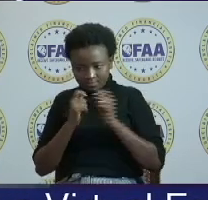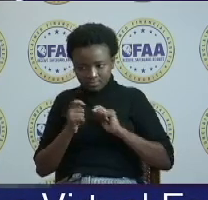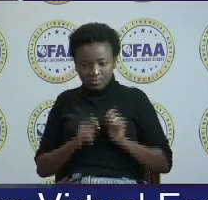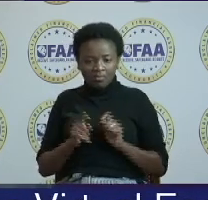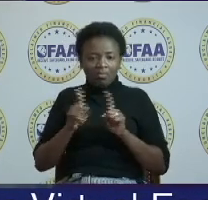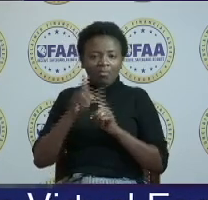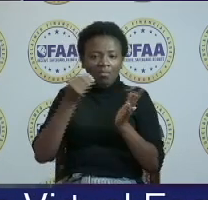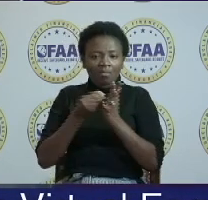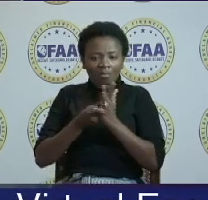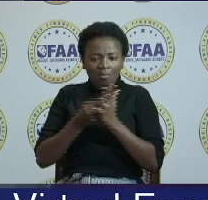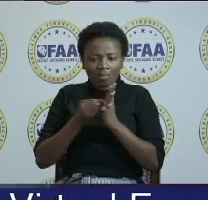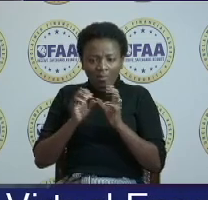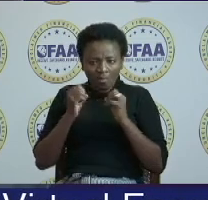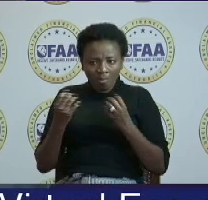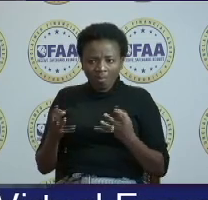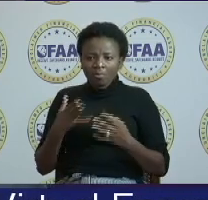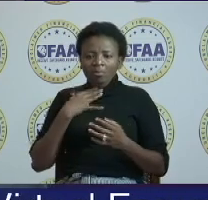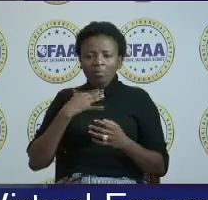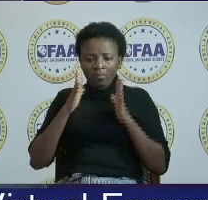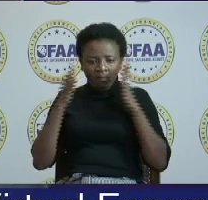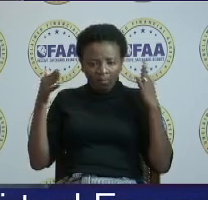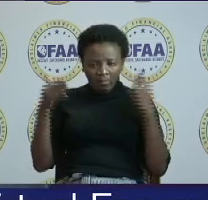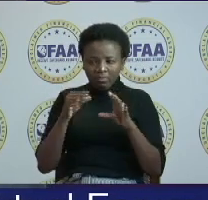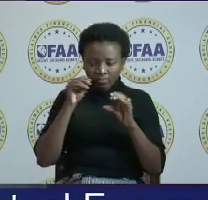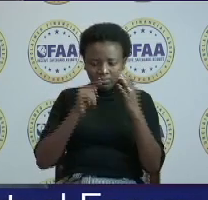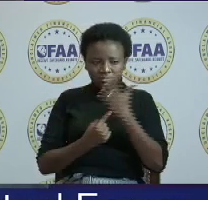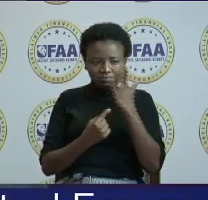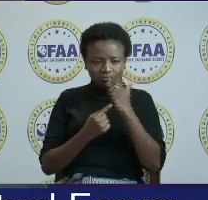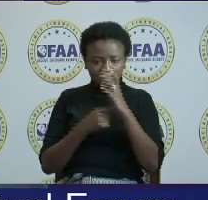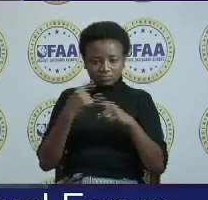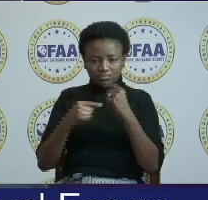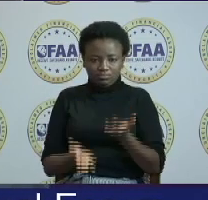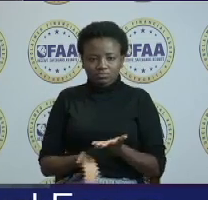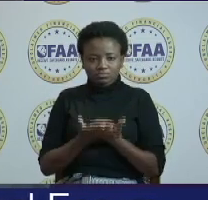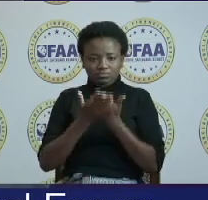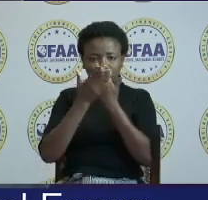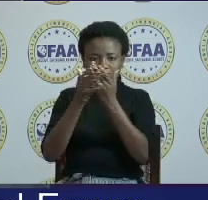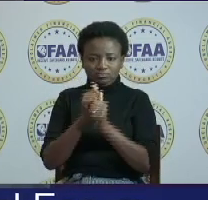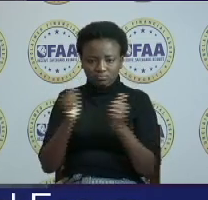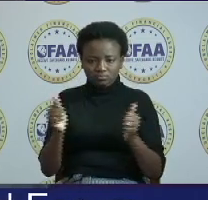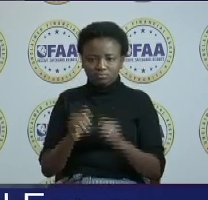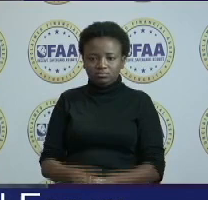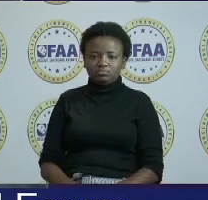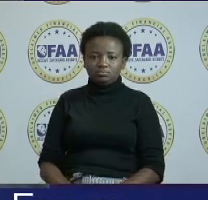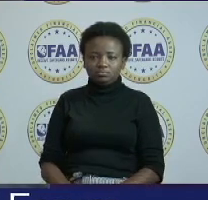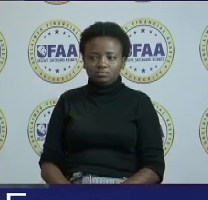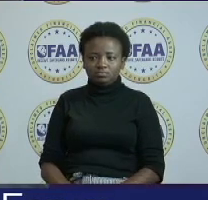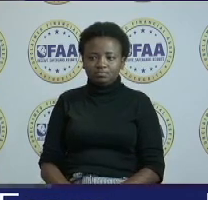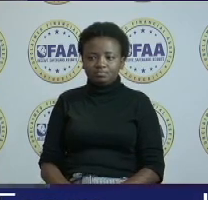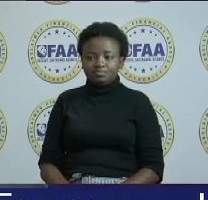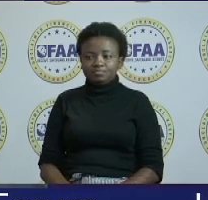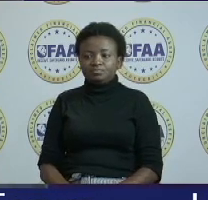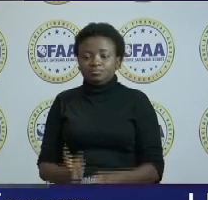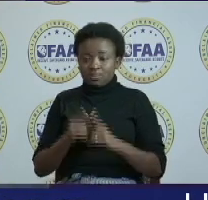trivia amounts, it's investing heavily on technology to make it efficient and ease for reunification purposes. But yes,